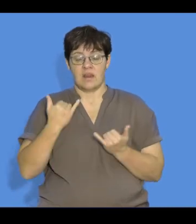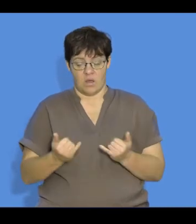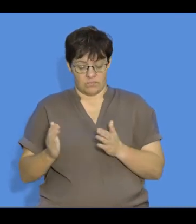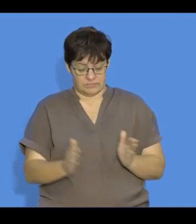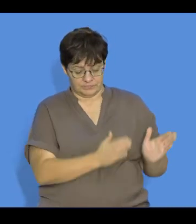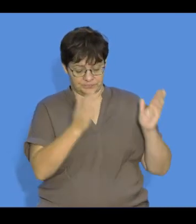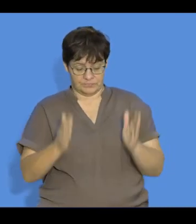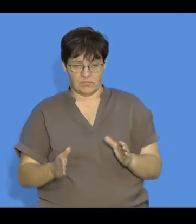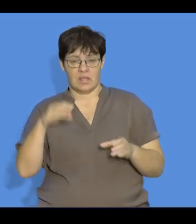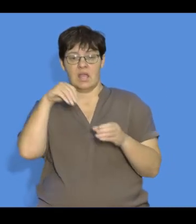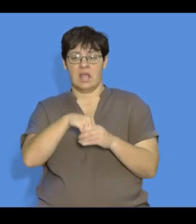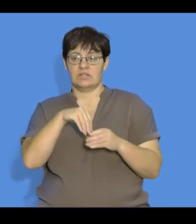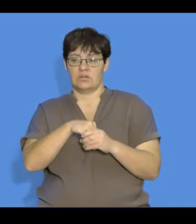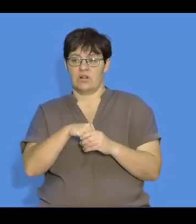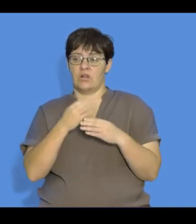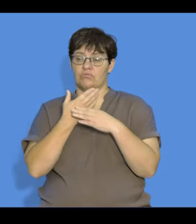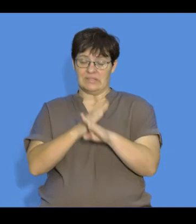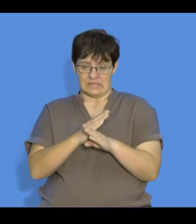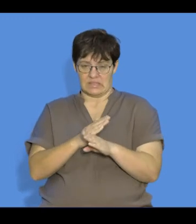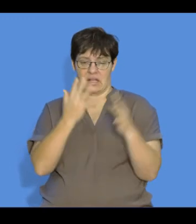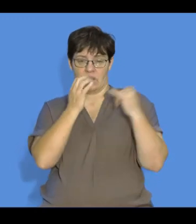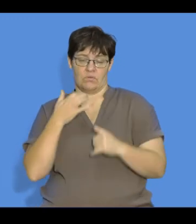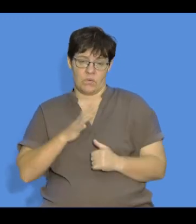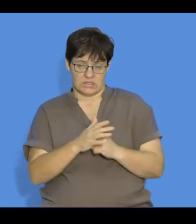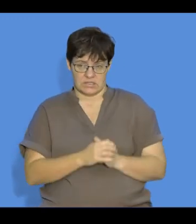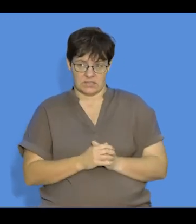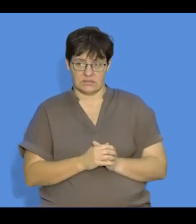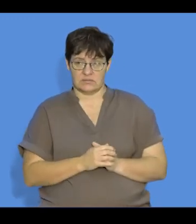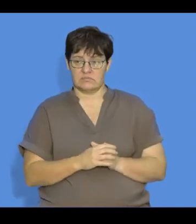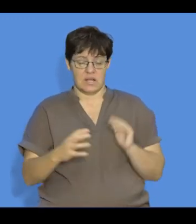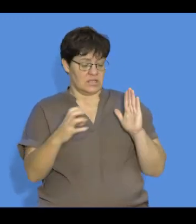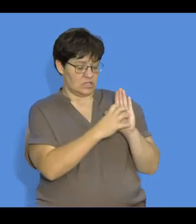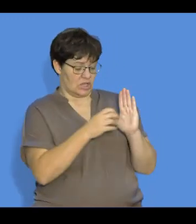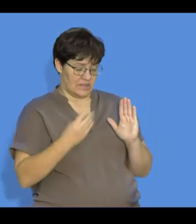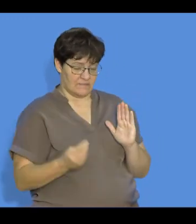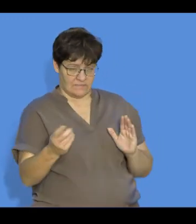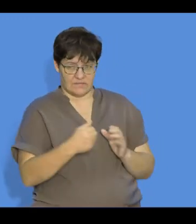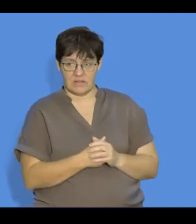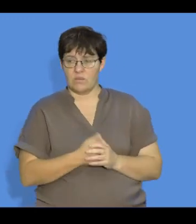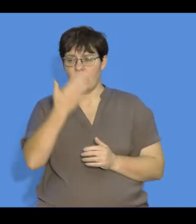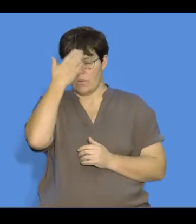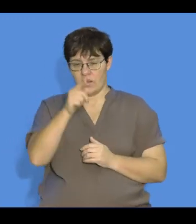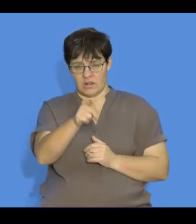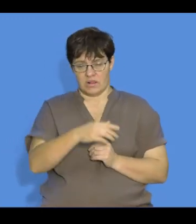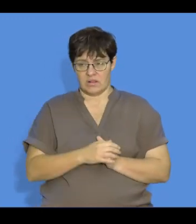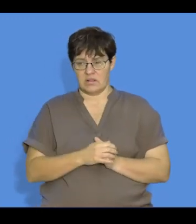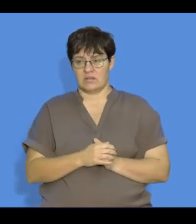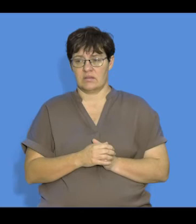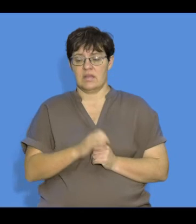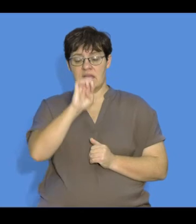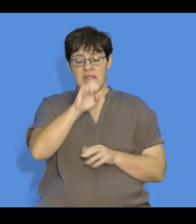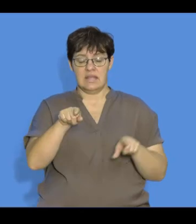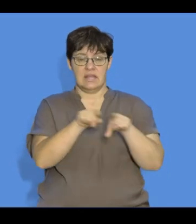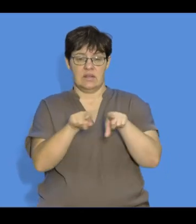the battery. That's the next question. Right, here's the circuit alongside. Now we know that E is equals to